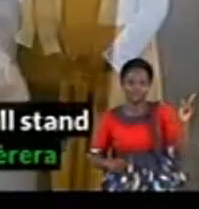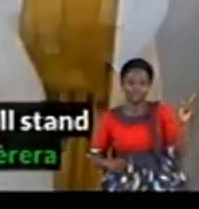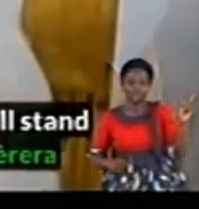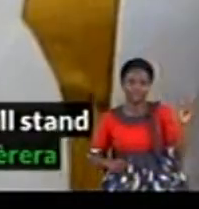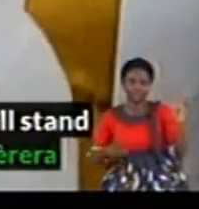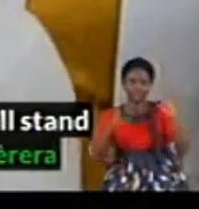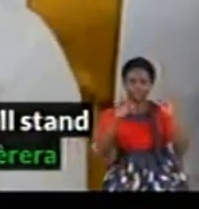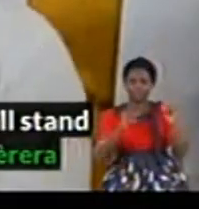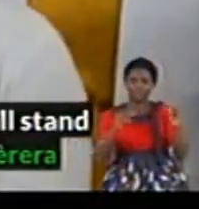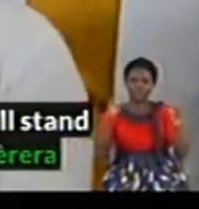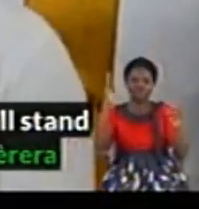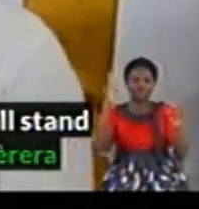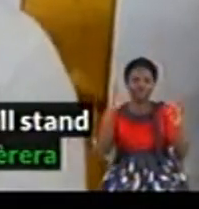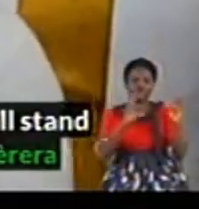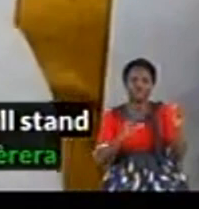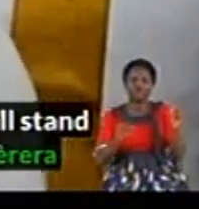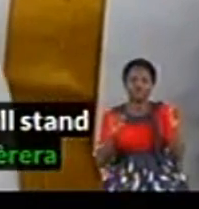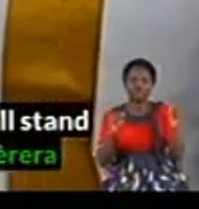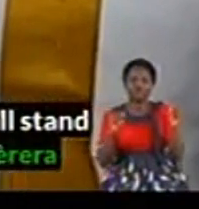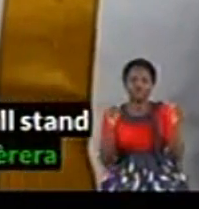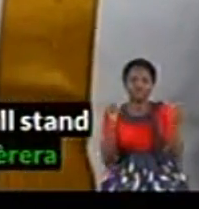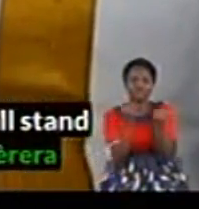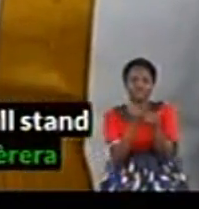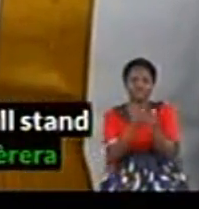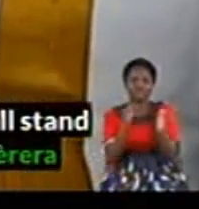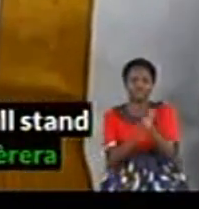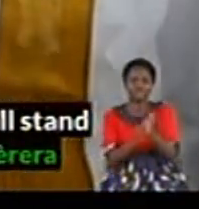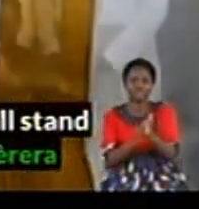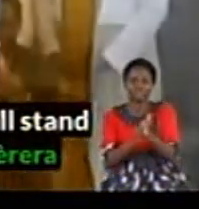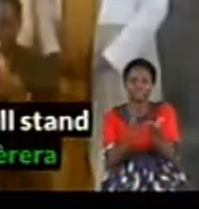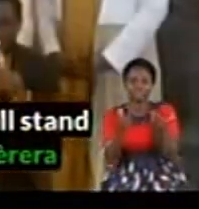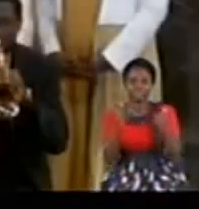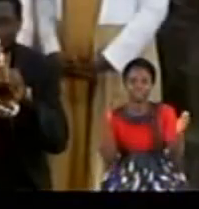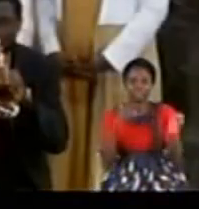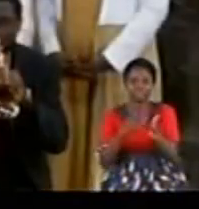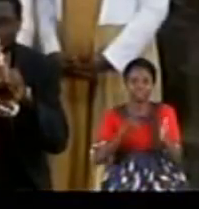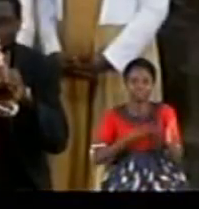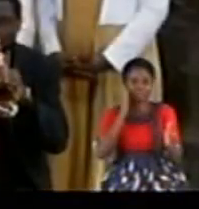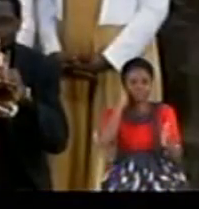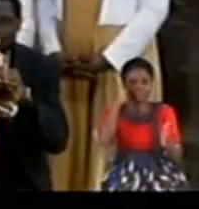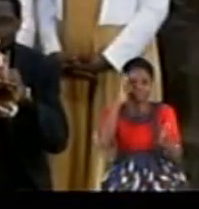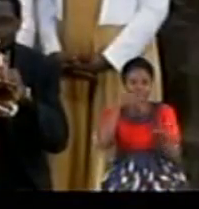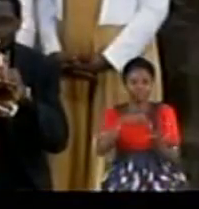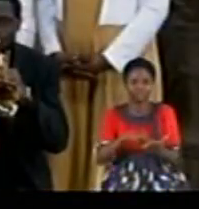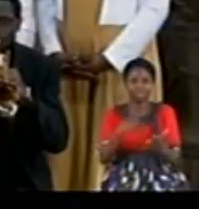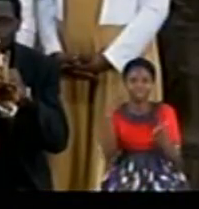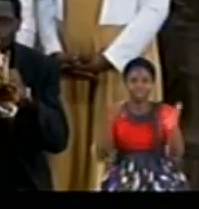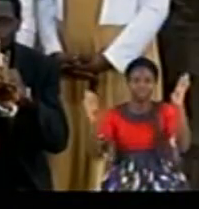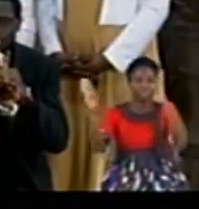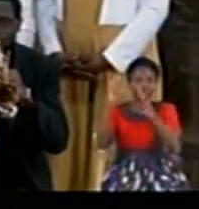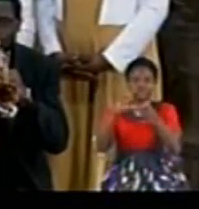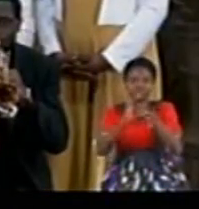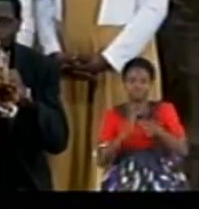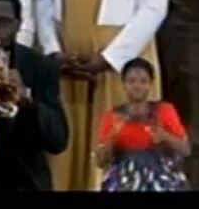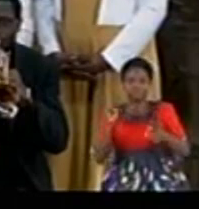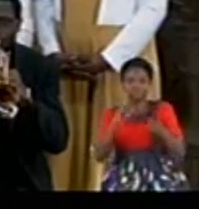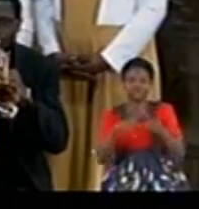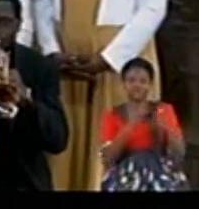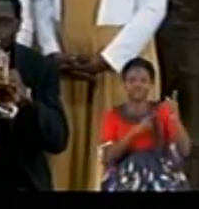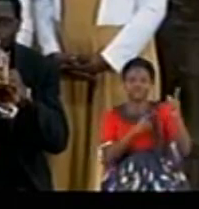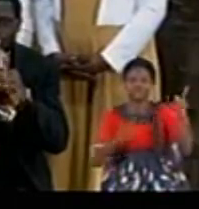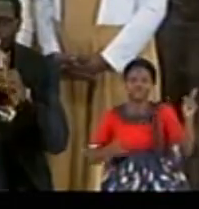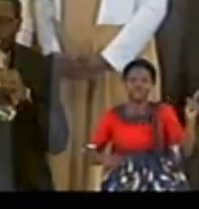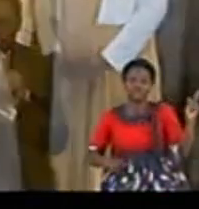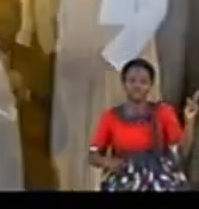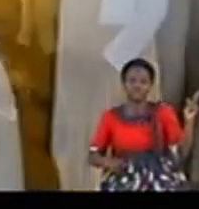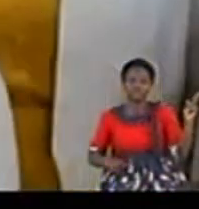No weapon that's fashioned against us shall stand. The battle belongs to the Lord.